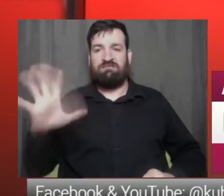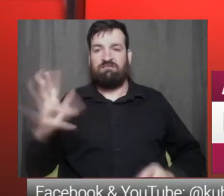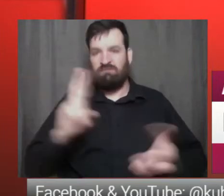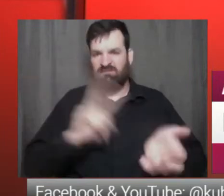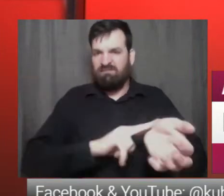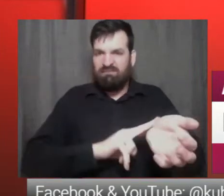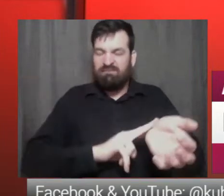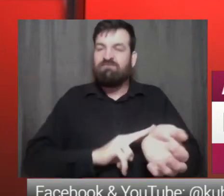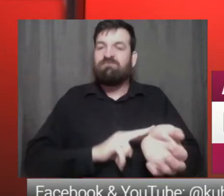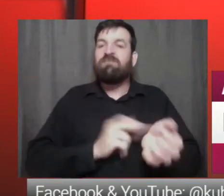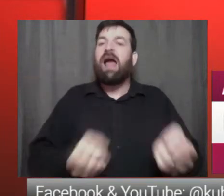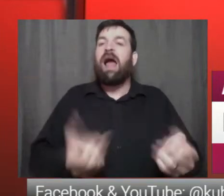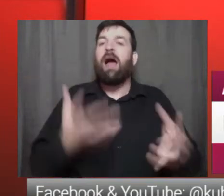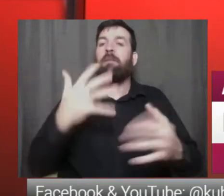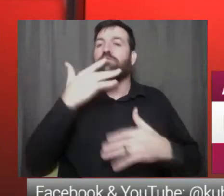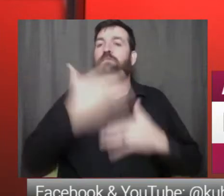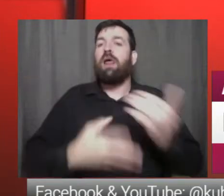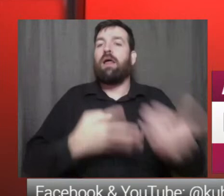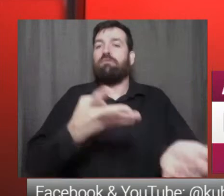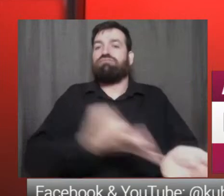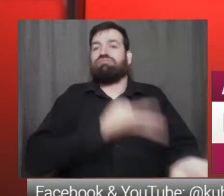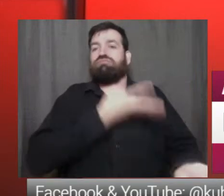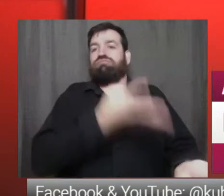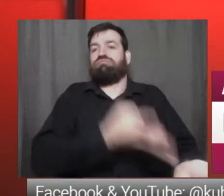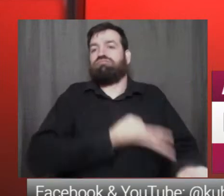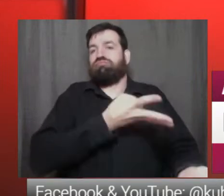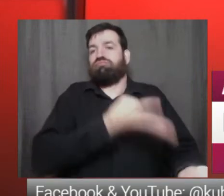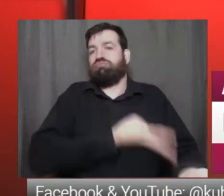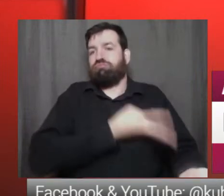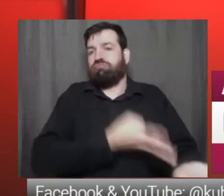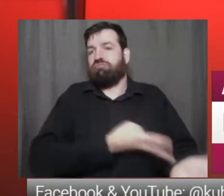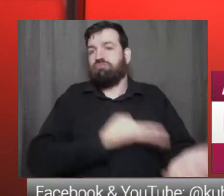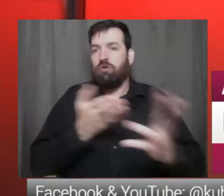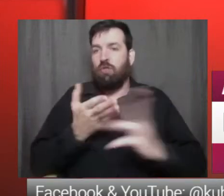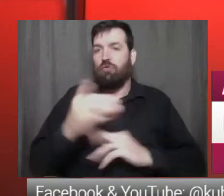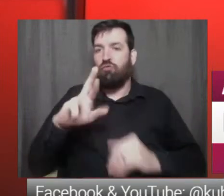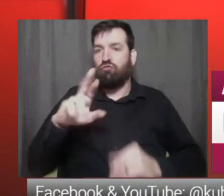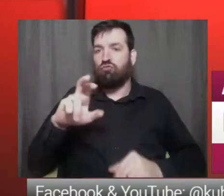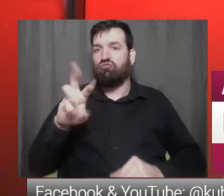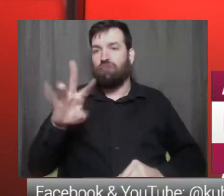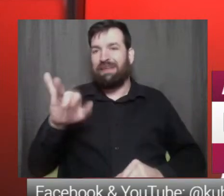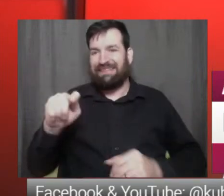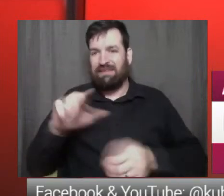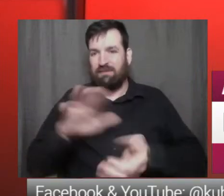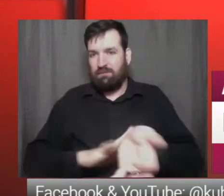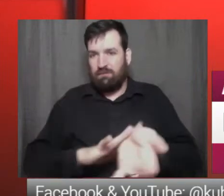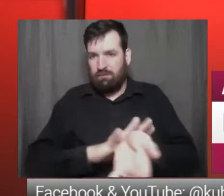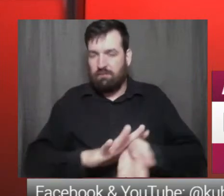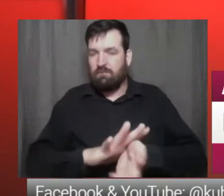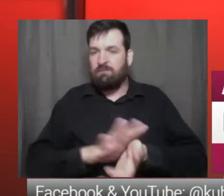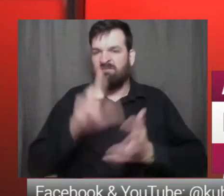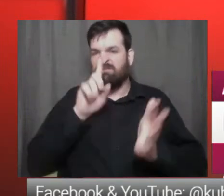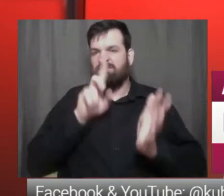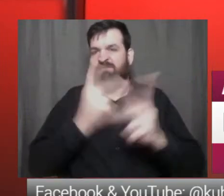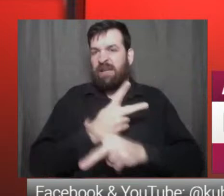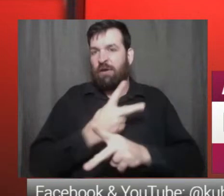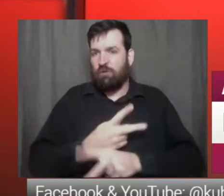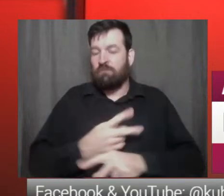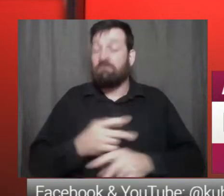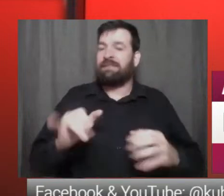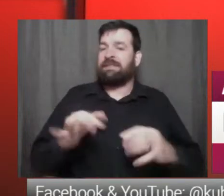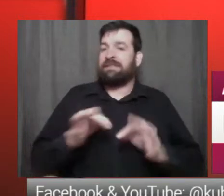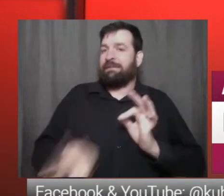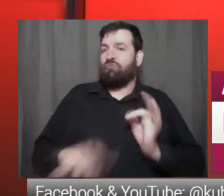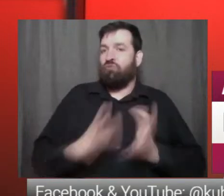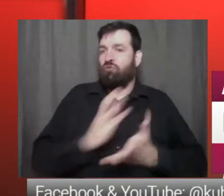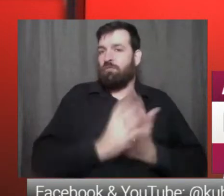through your wrist. And in doing so, it's able to calculate what your heart rate is. And so that's kind of on the simpler end of things.